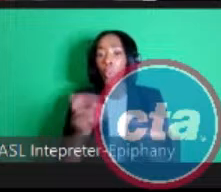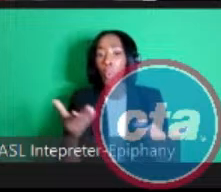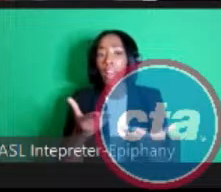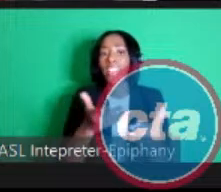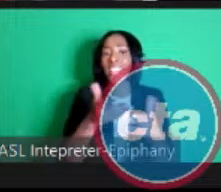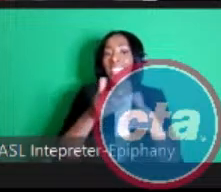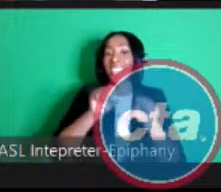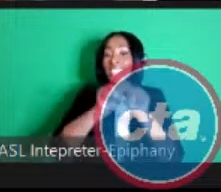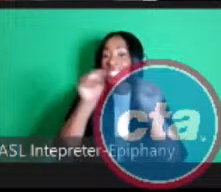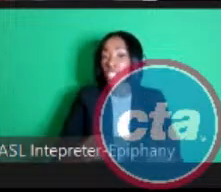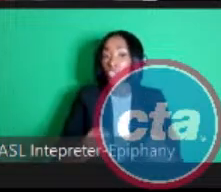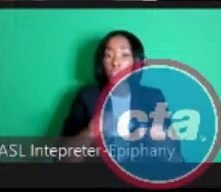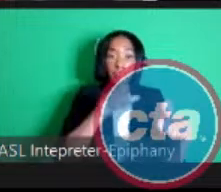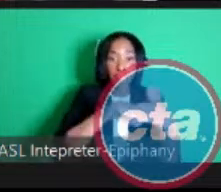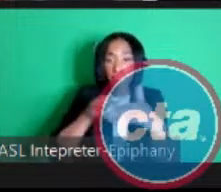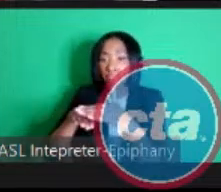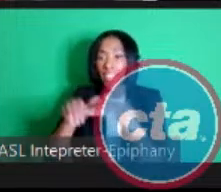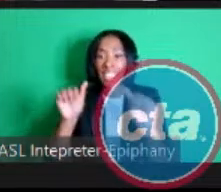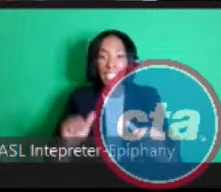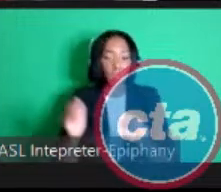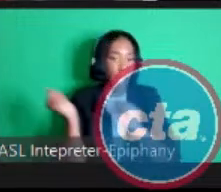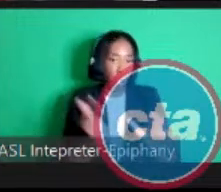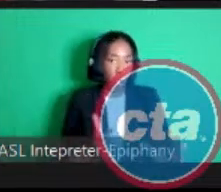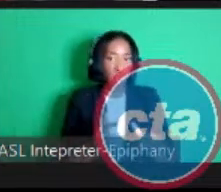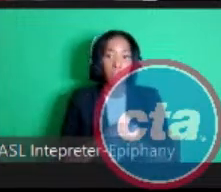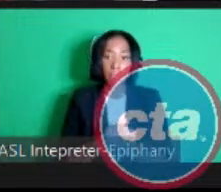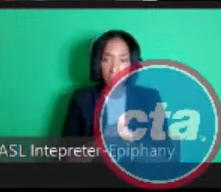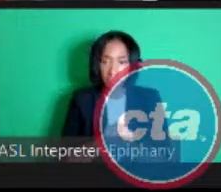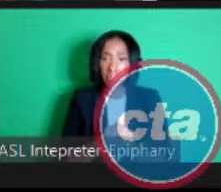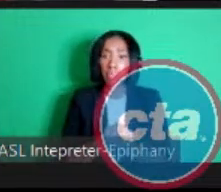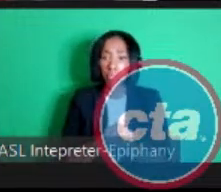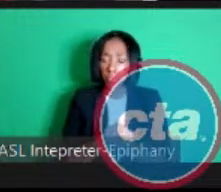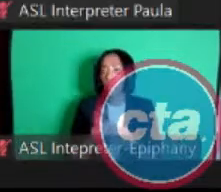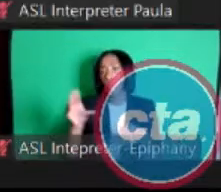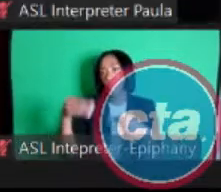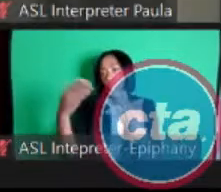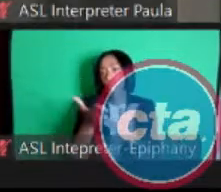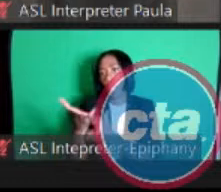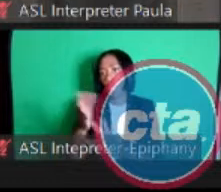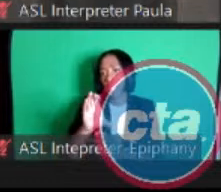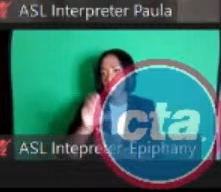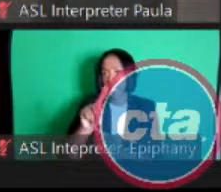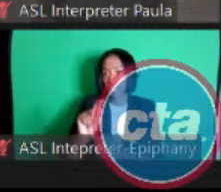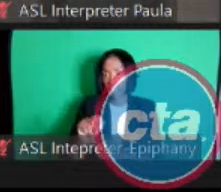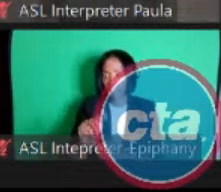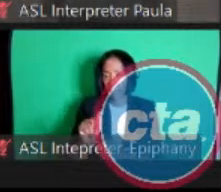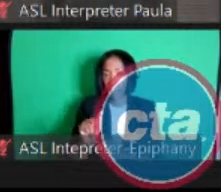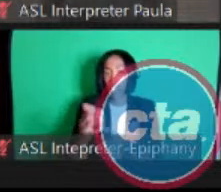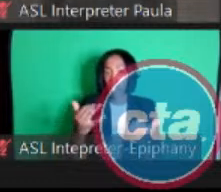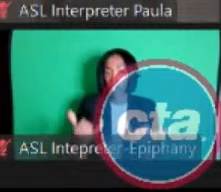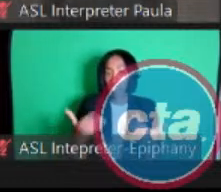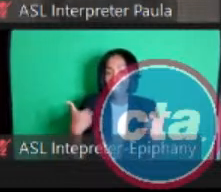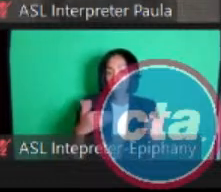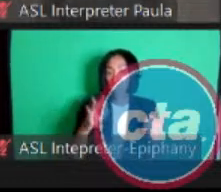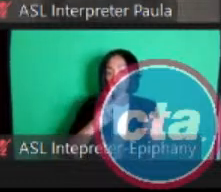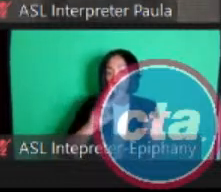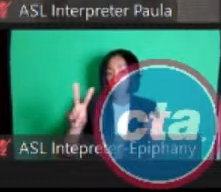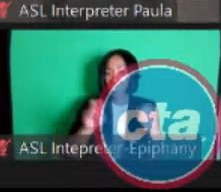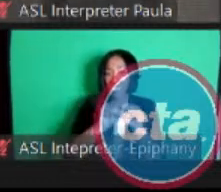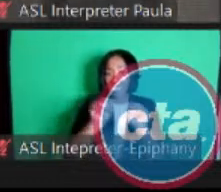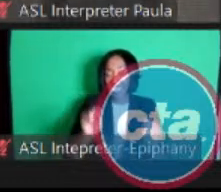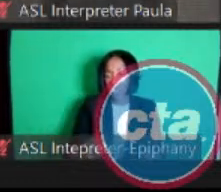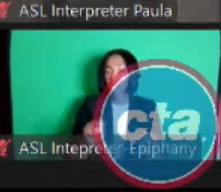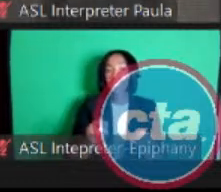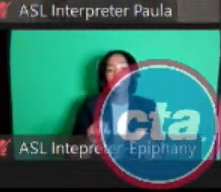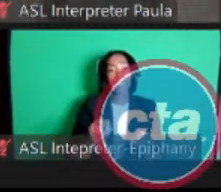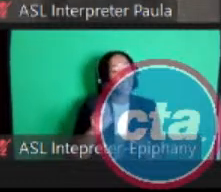are used by all passengers provided by CTA. We currently have 42 stations that are inaccessible, that are